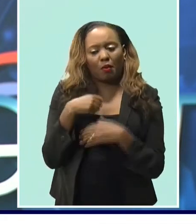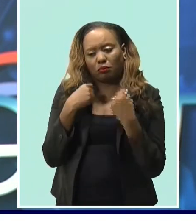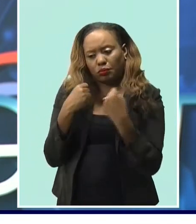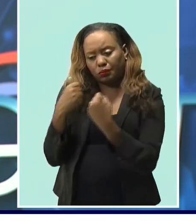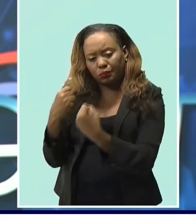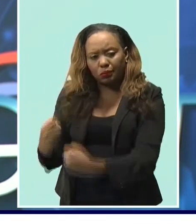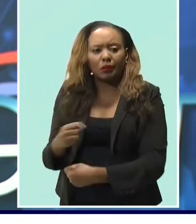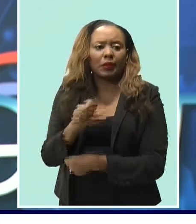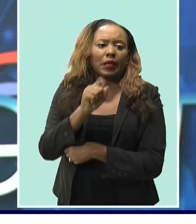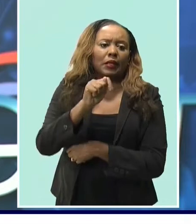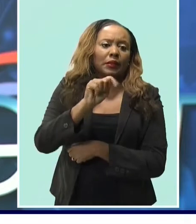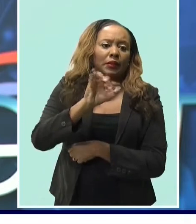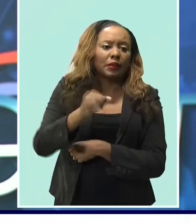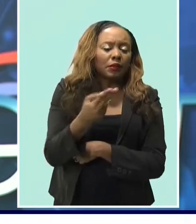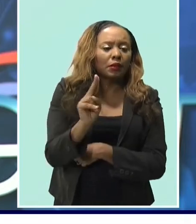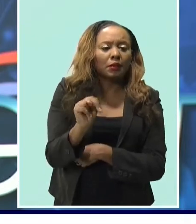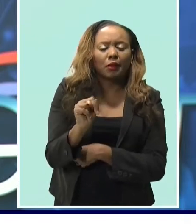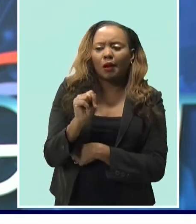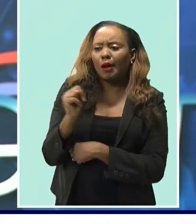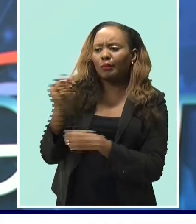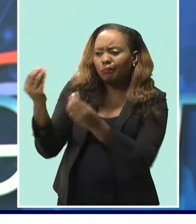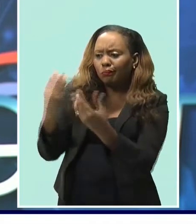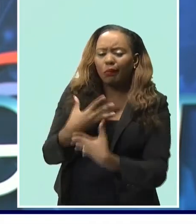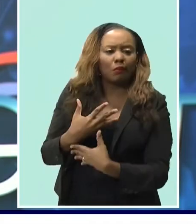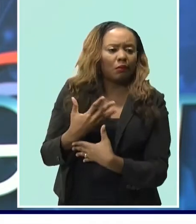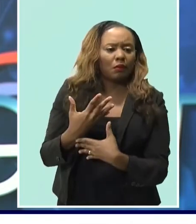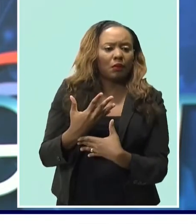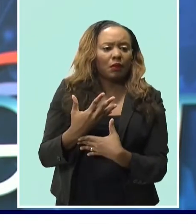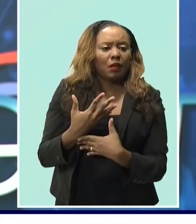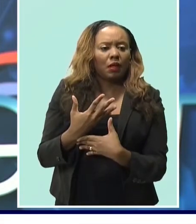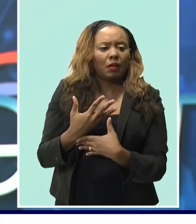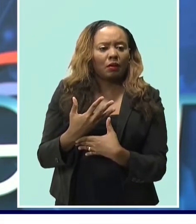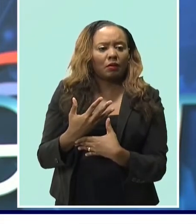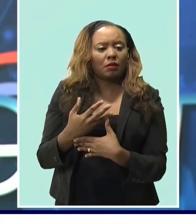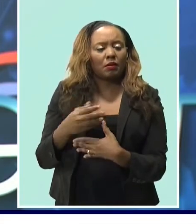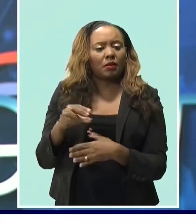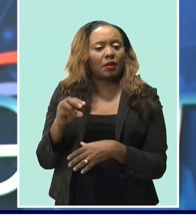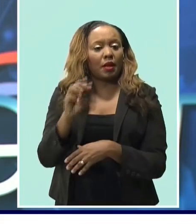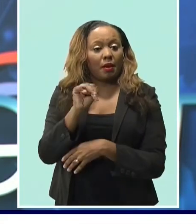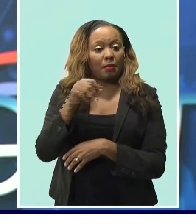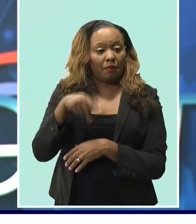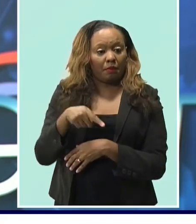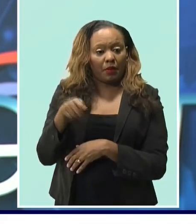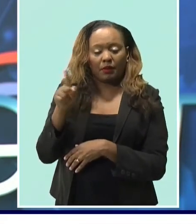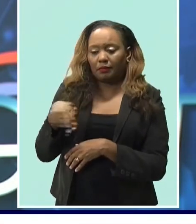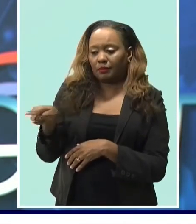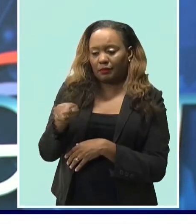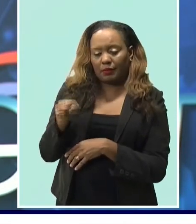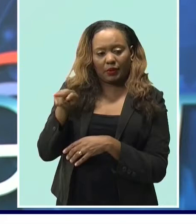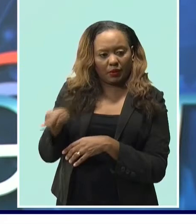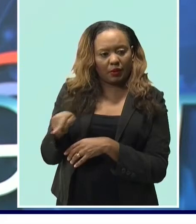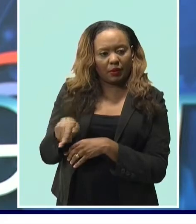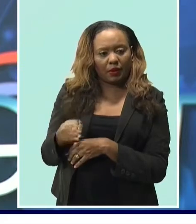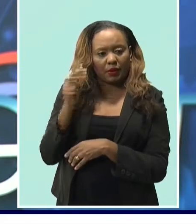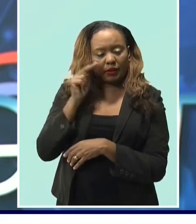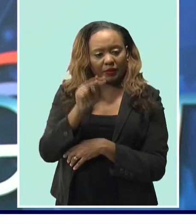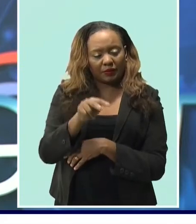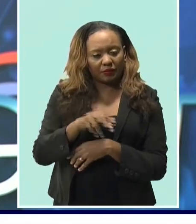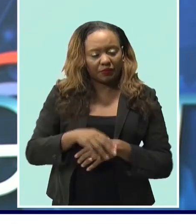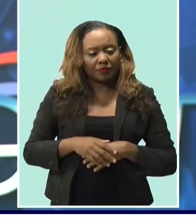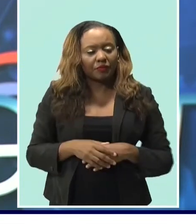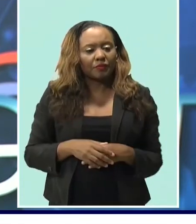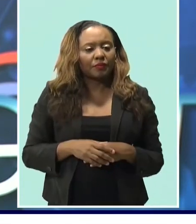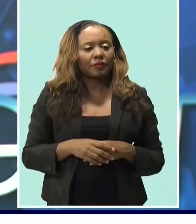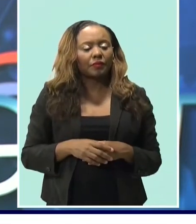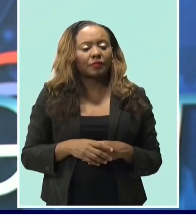water-scarce district to hear more from the residents and found St. John MP Charles Griffith among them. CBC's Shane Jones